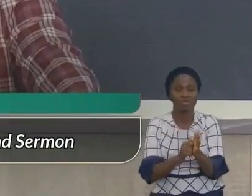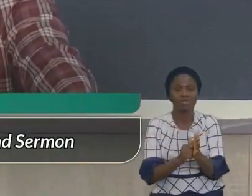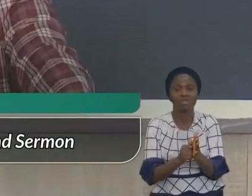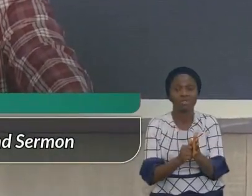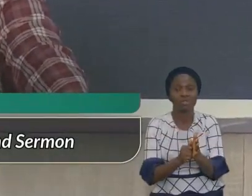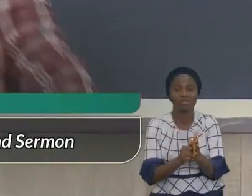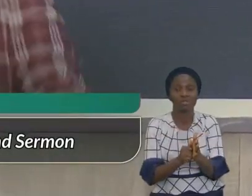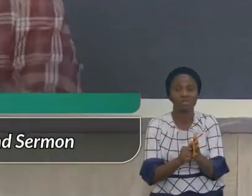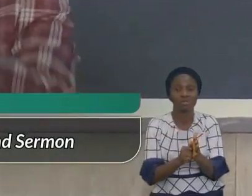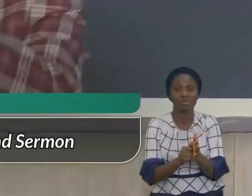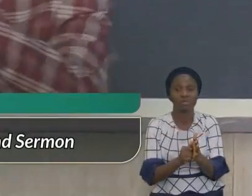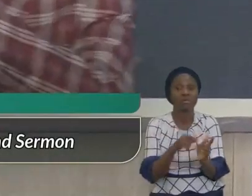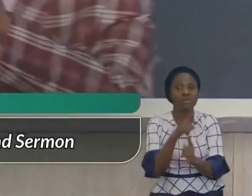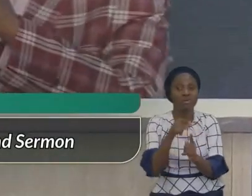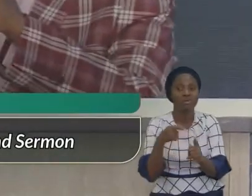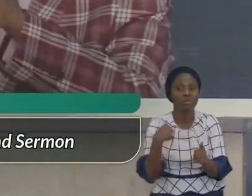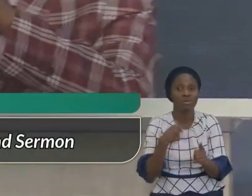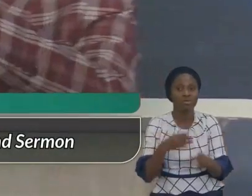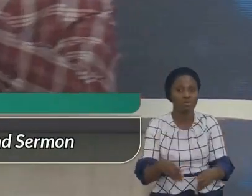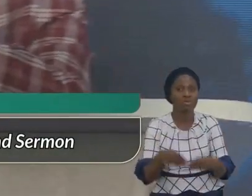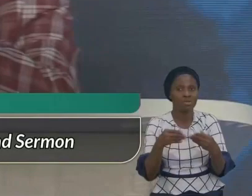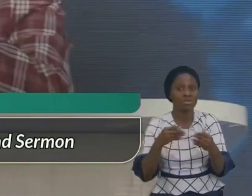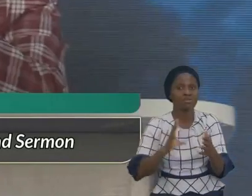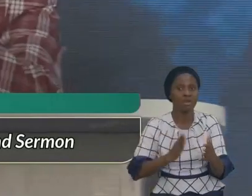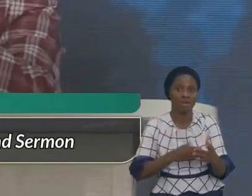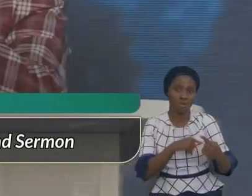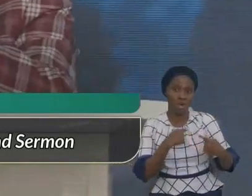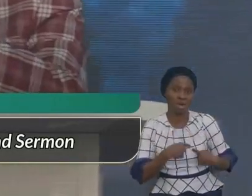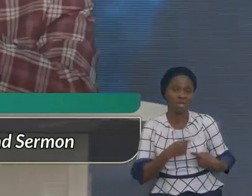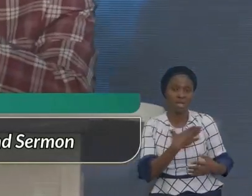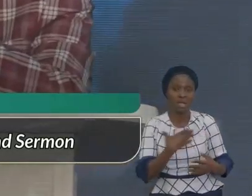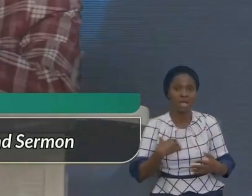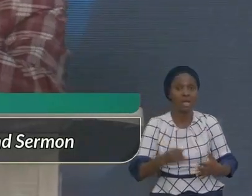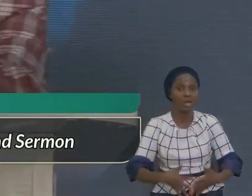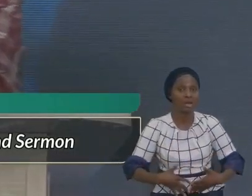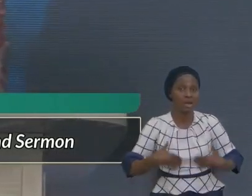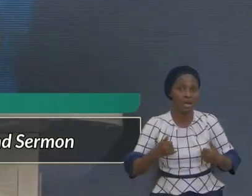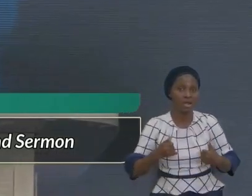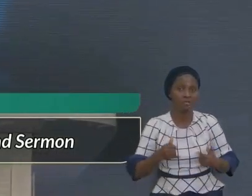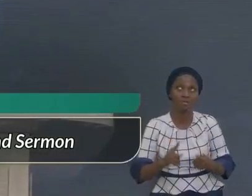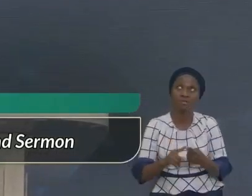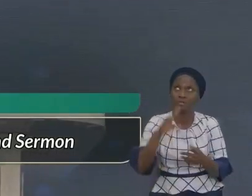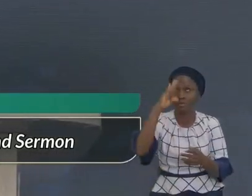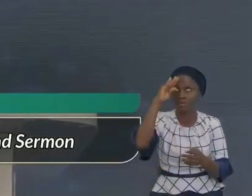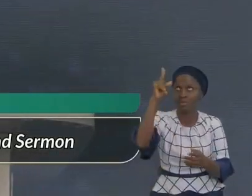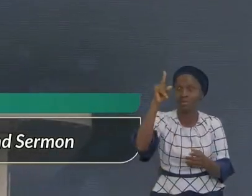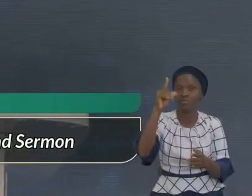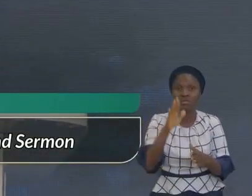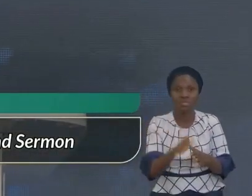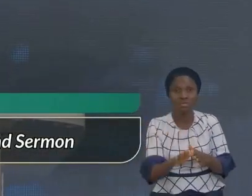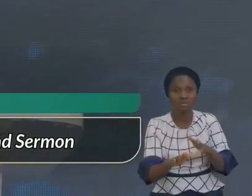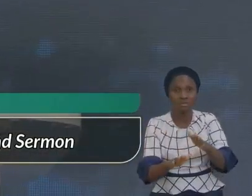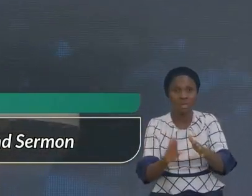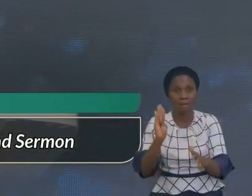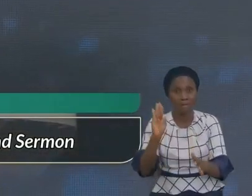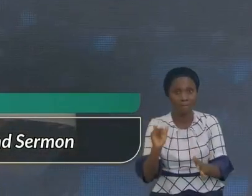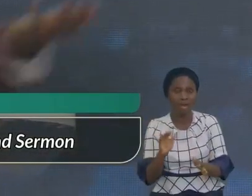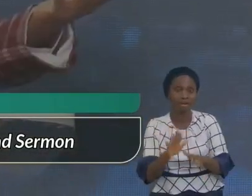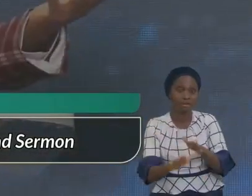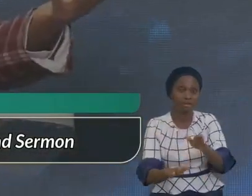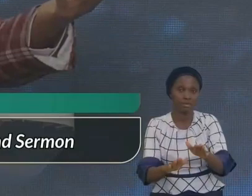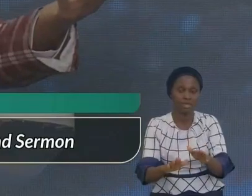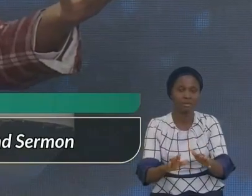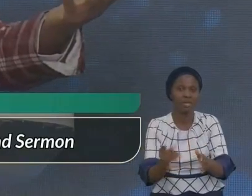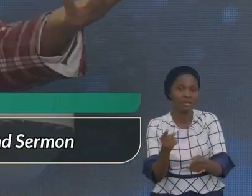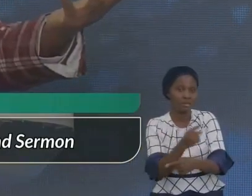him, step by step, day by day, by the grace he offers, by